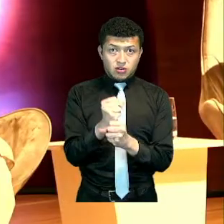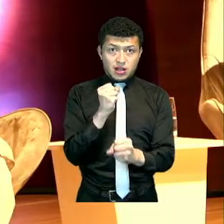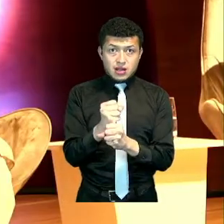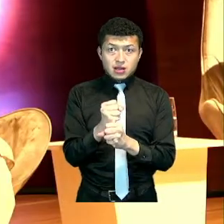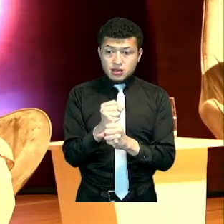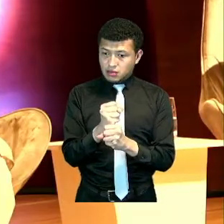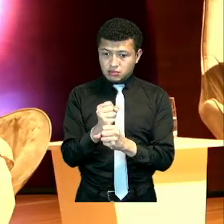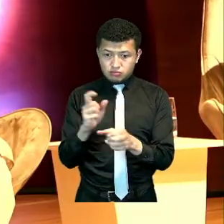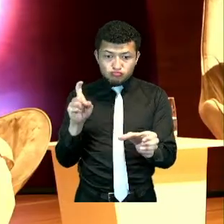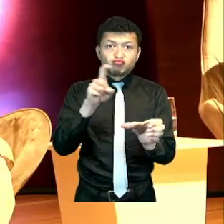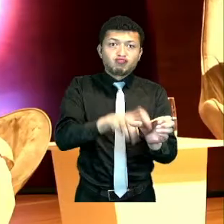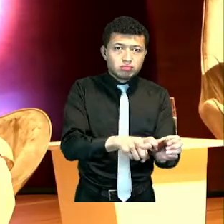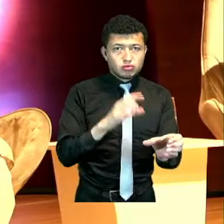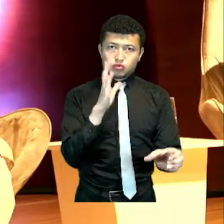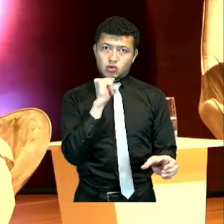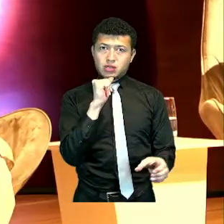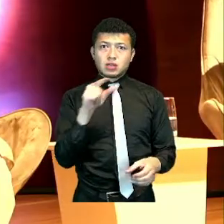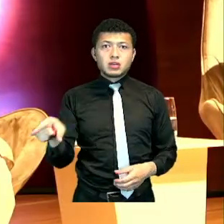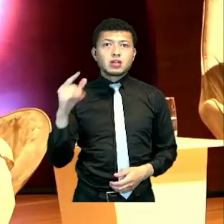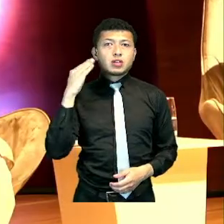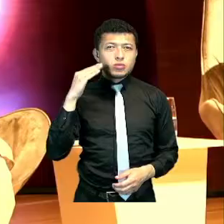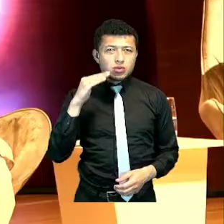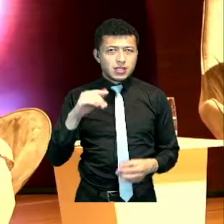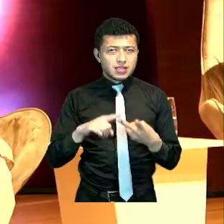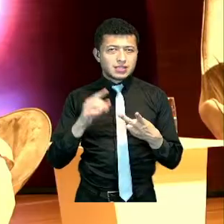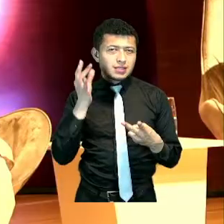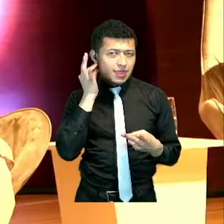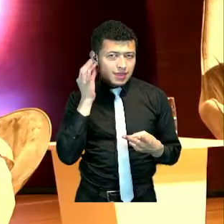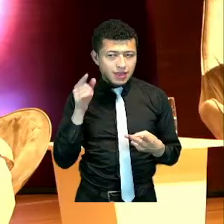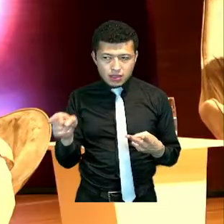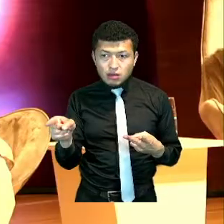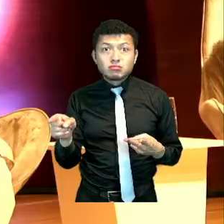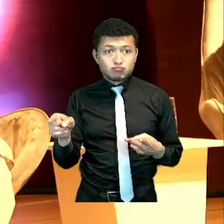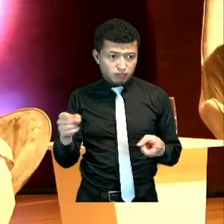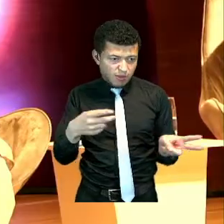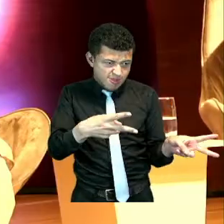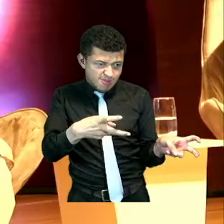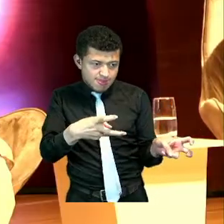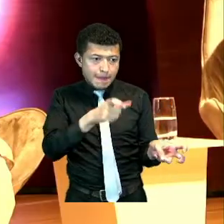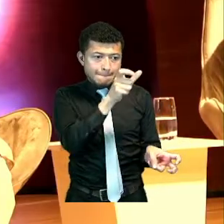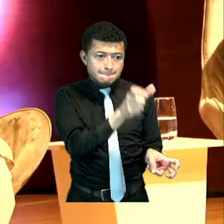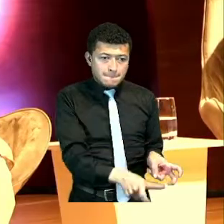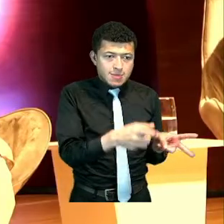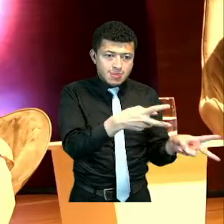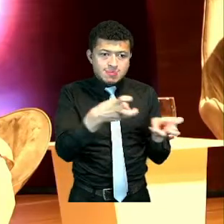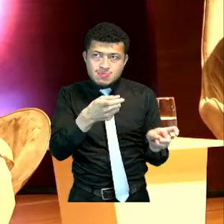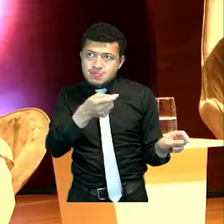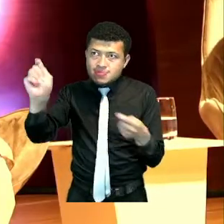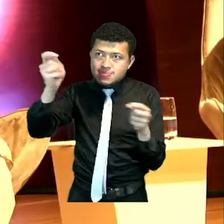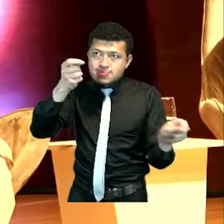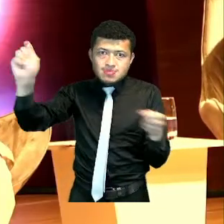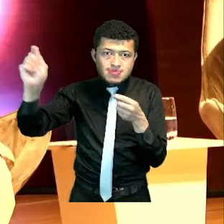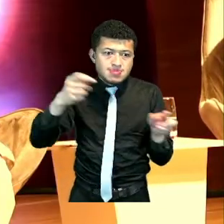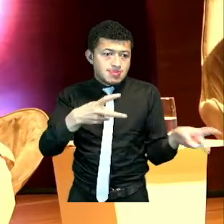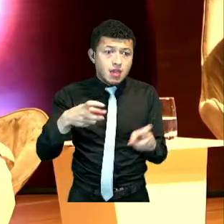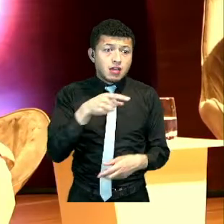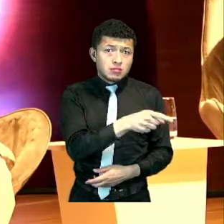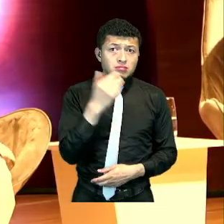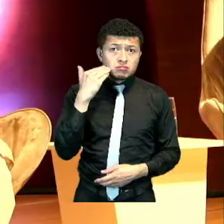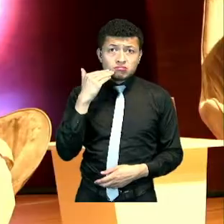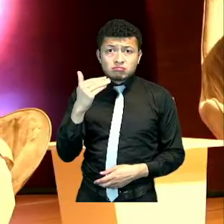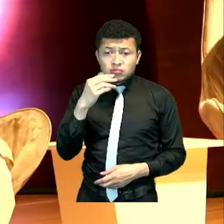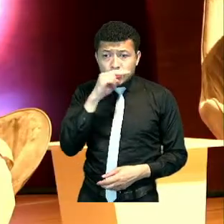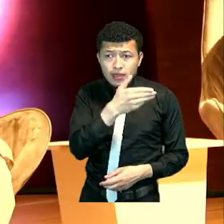for employment, looking for an opportunity, why is it women and girls of African descent